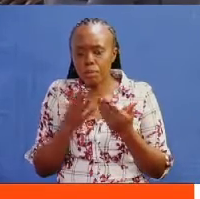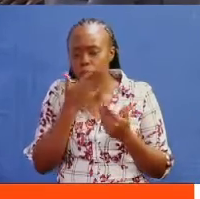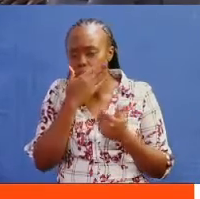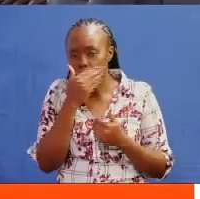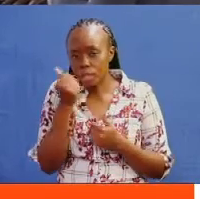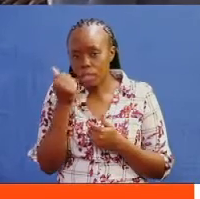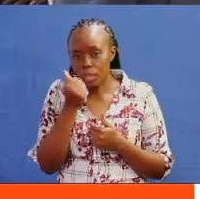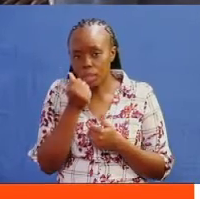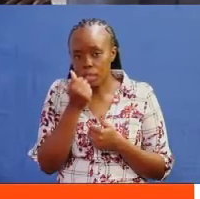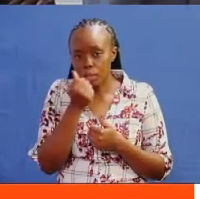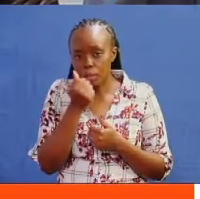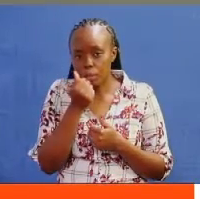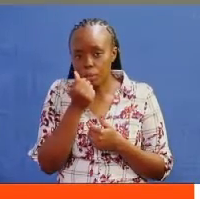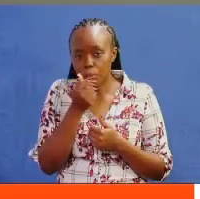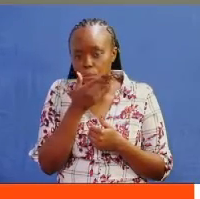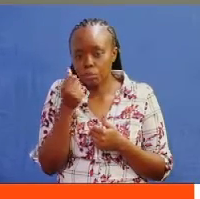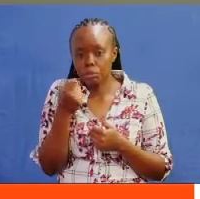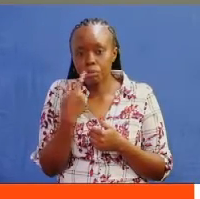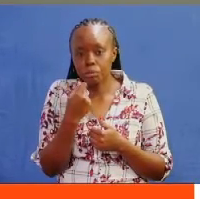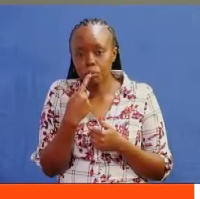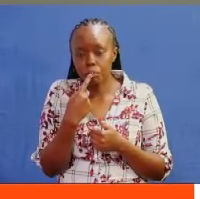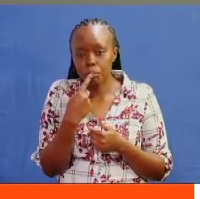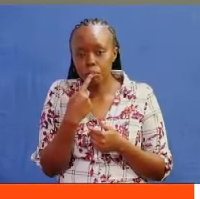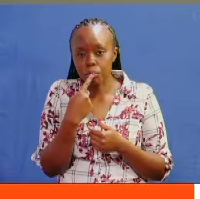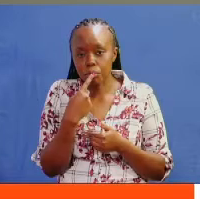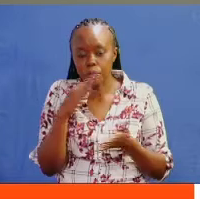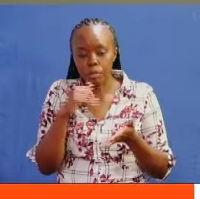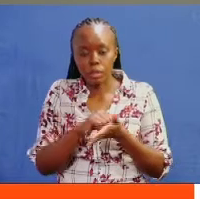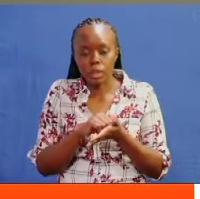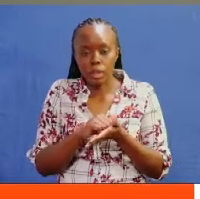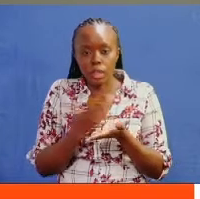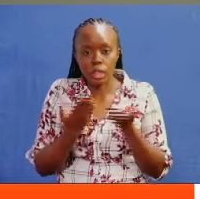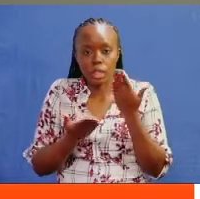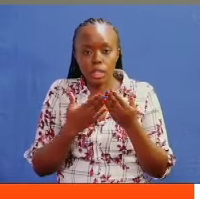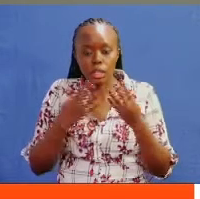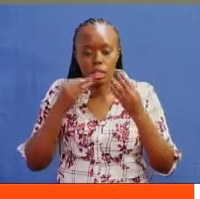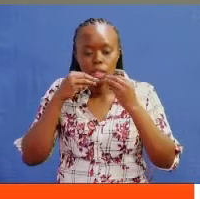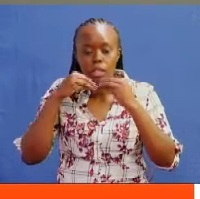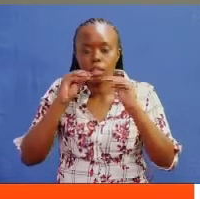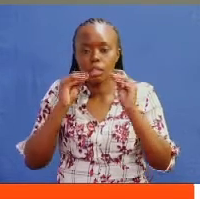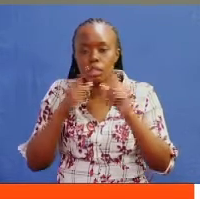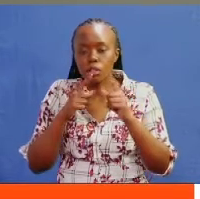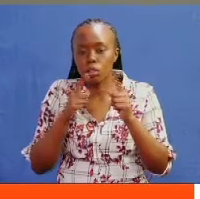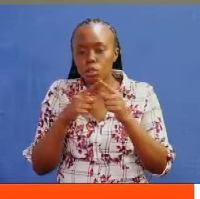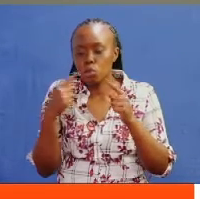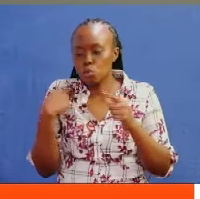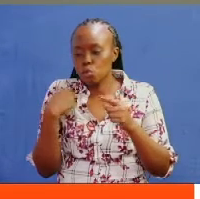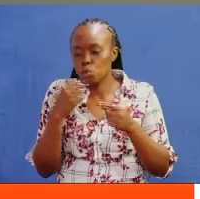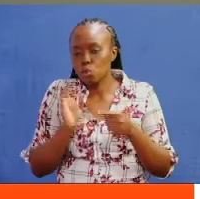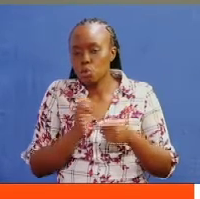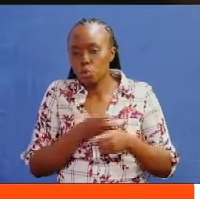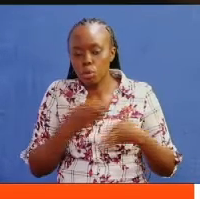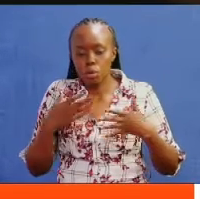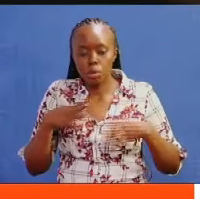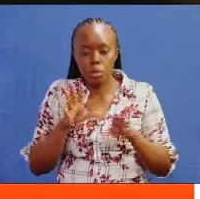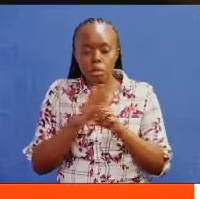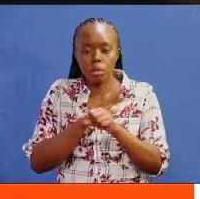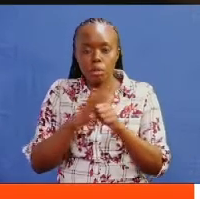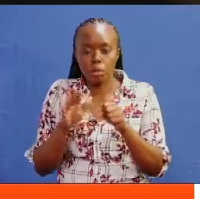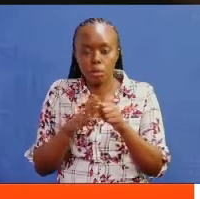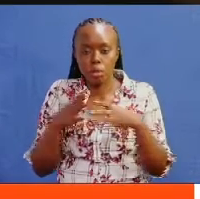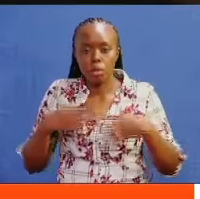best vaccine that could have been given to our population, as it is an